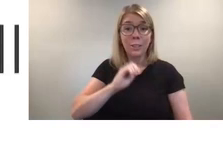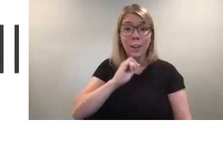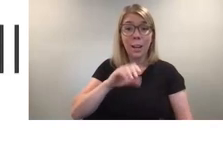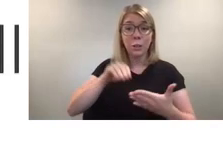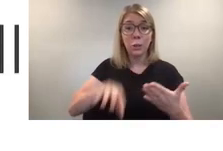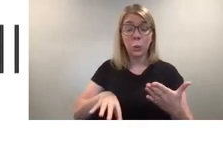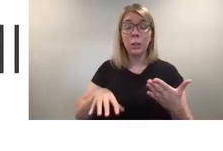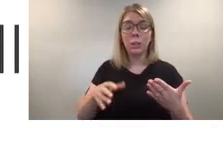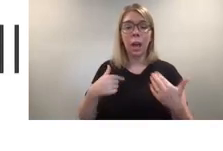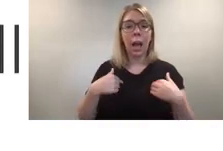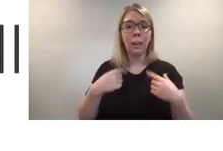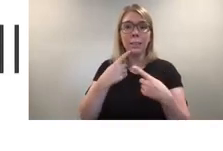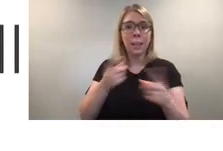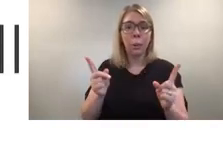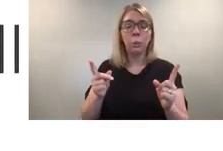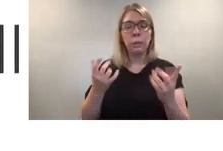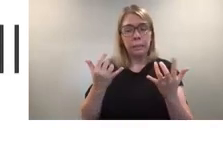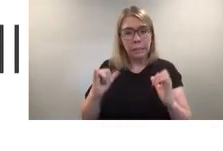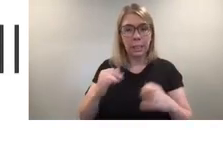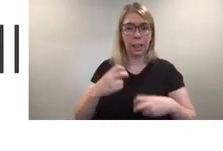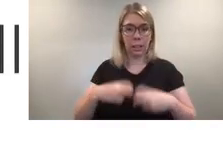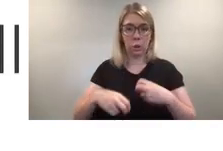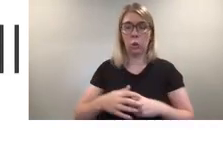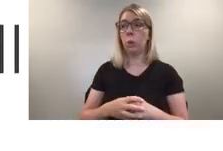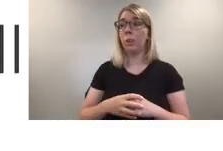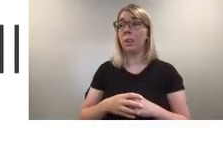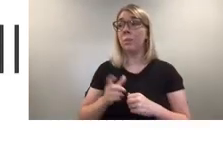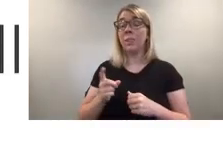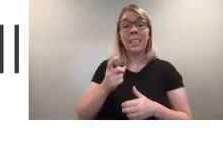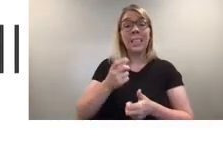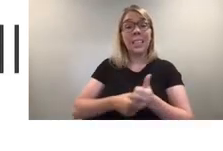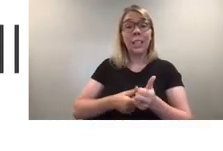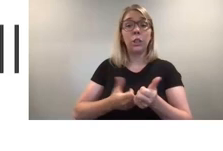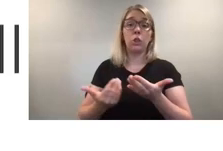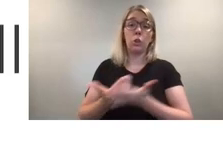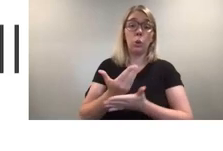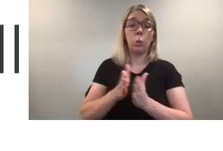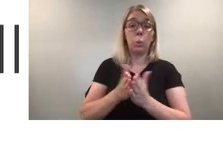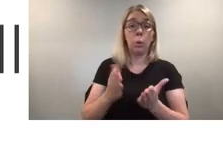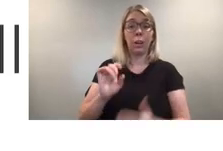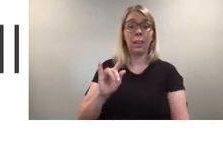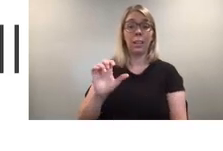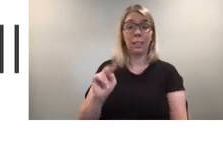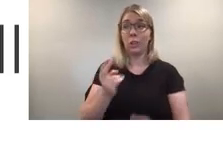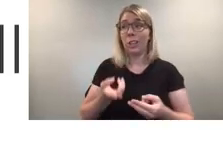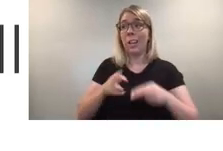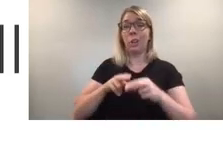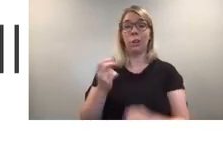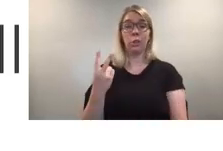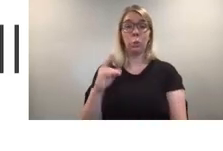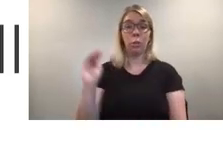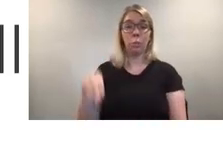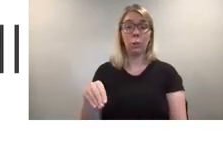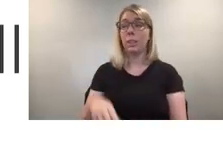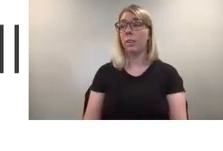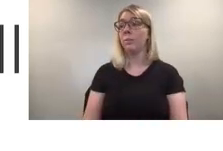textbook increases by an average of 12% with each new edition. Between 77 and 2015, the cost of textbooks